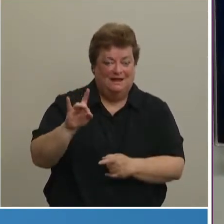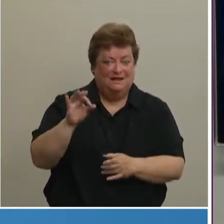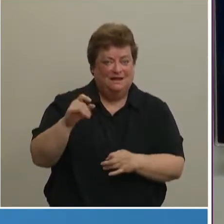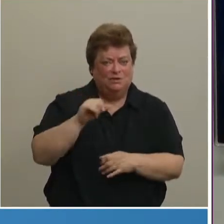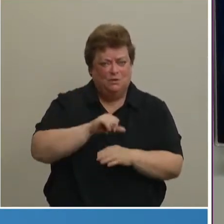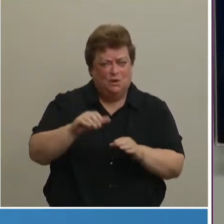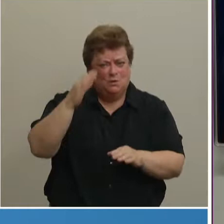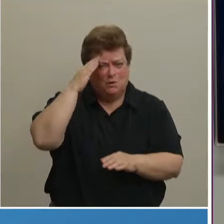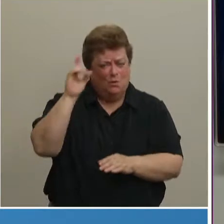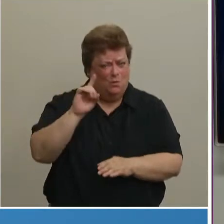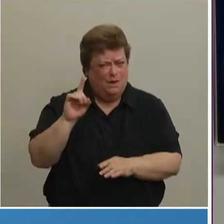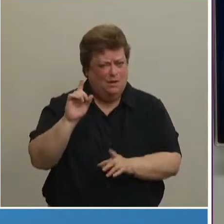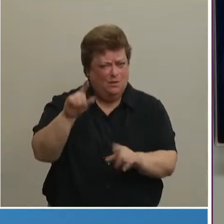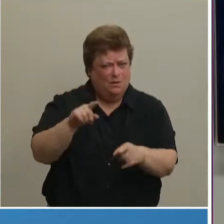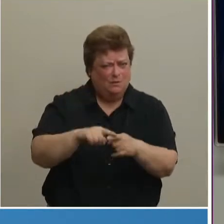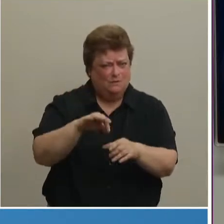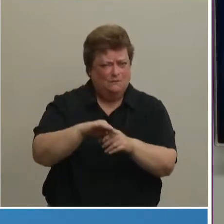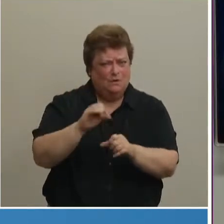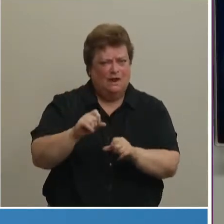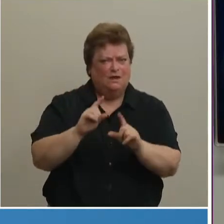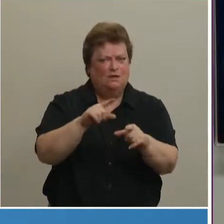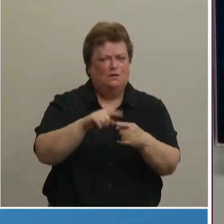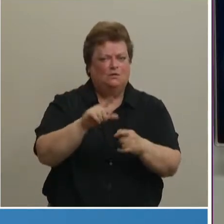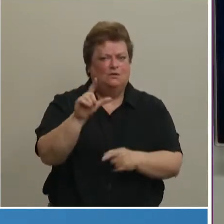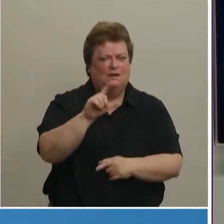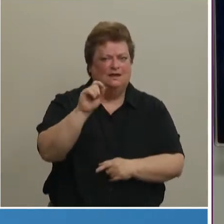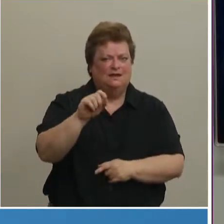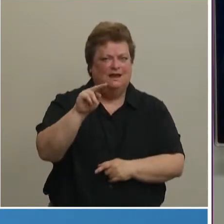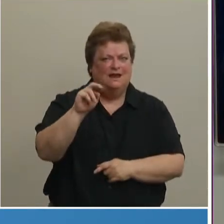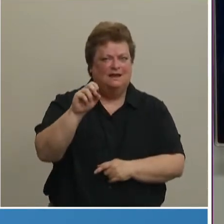polling location, you can find it at